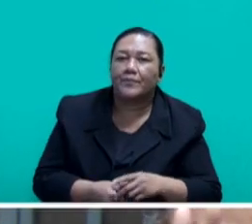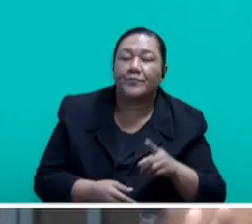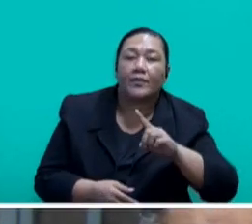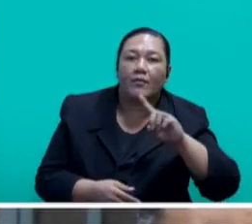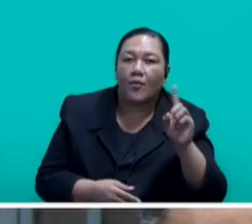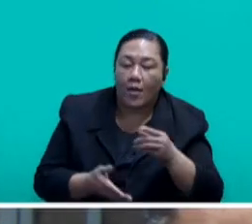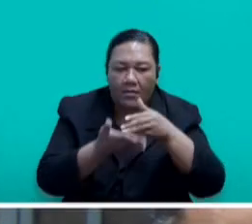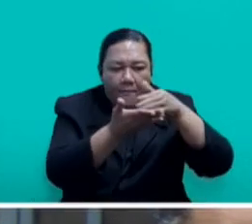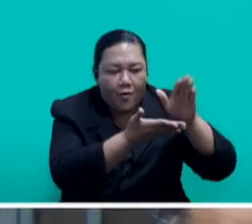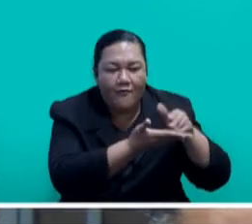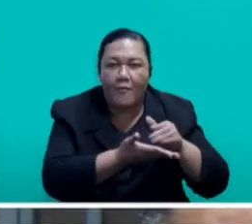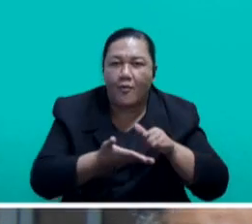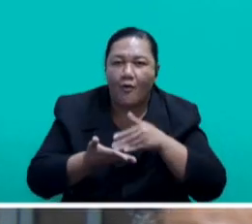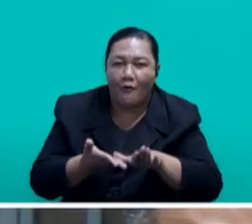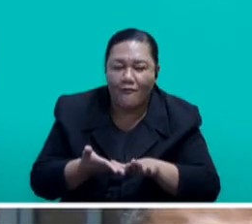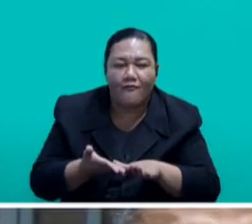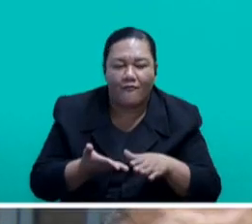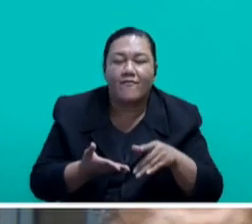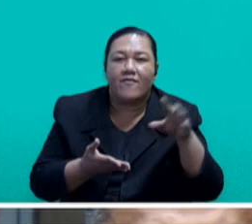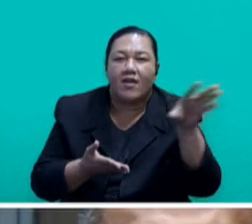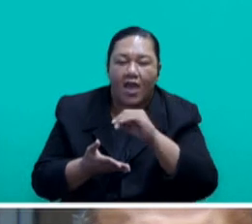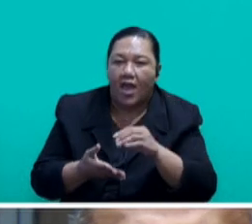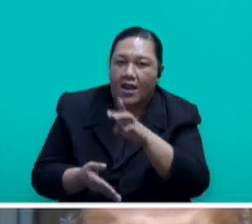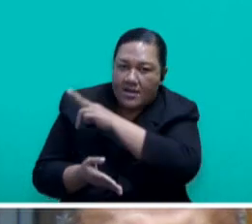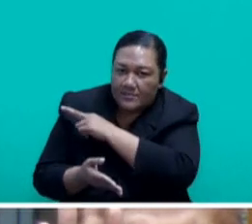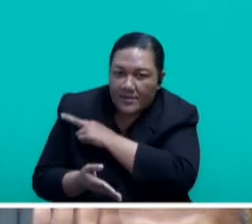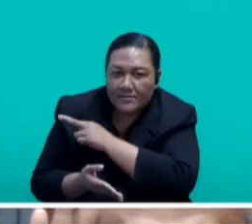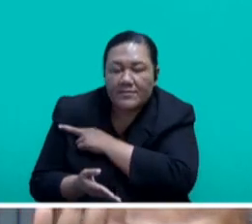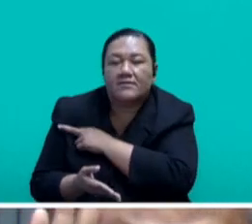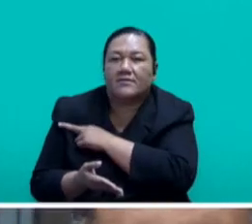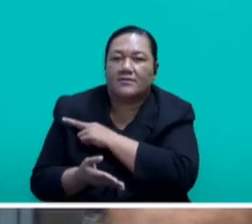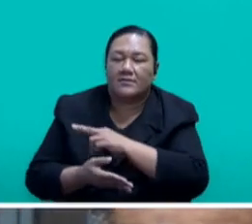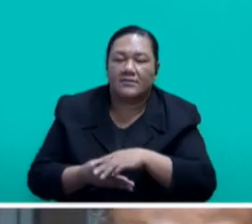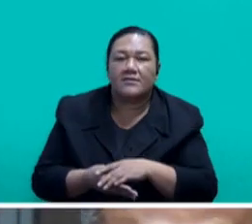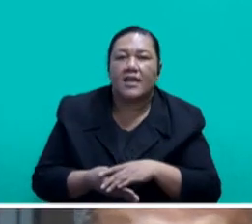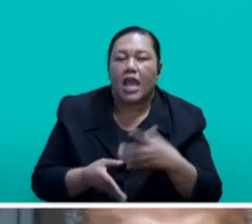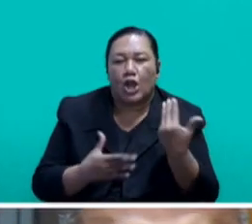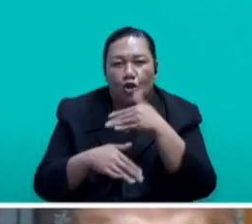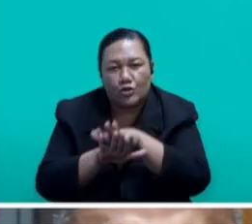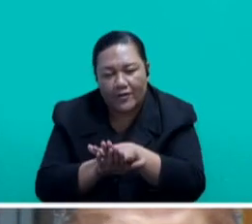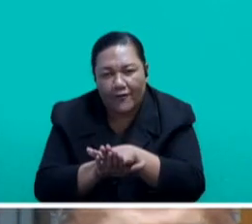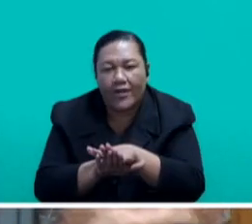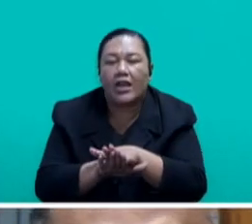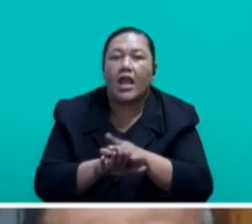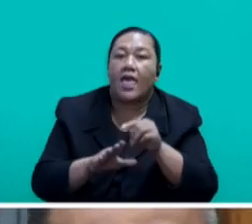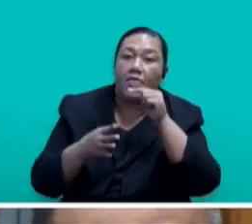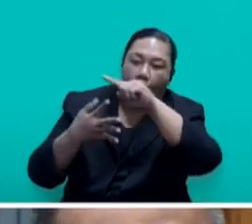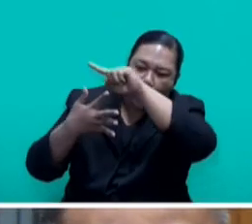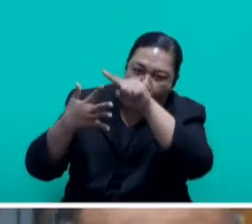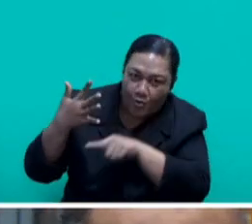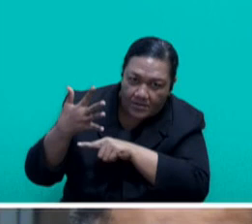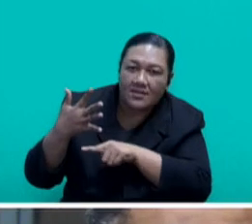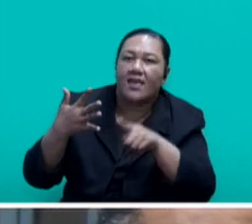consensus-oriented, accountability, and inclusiveness are the building blocks leading to the formation of this